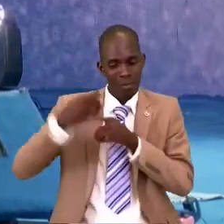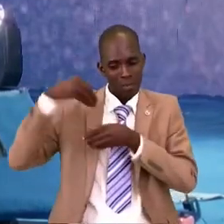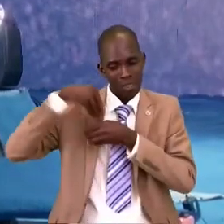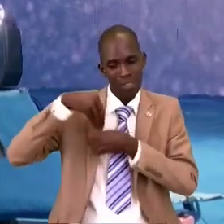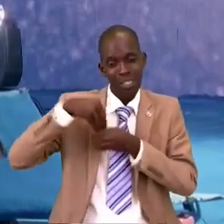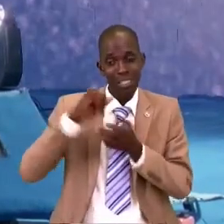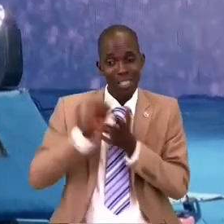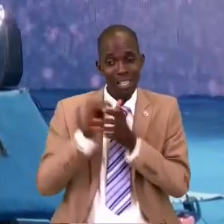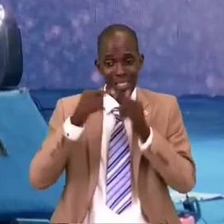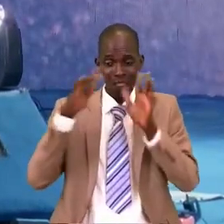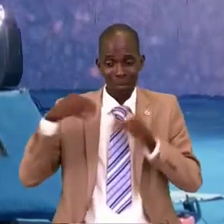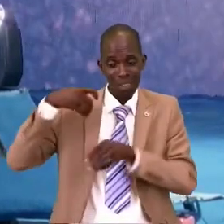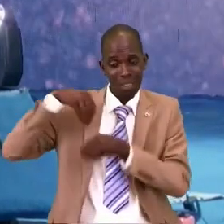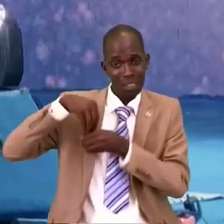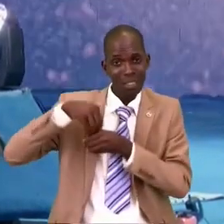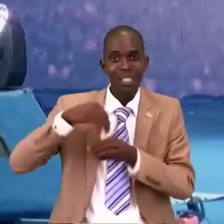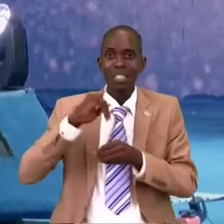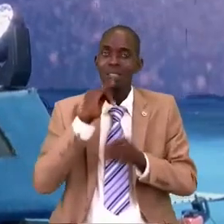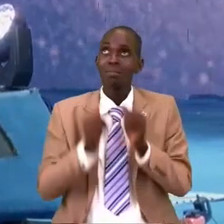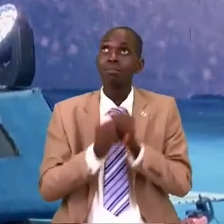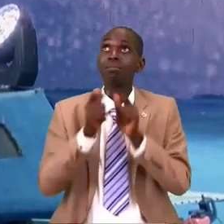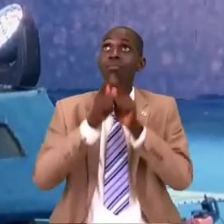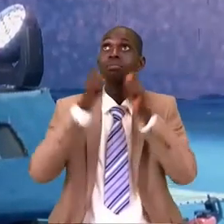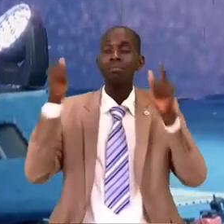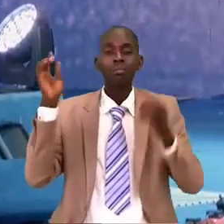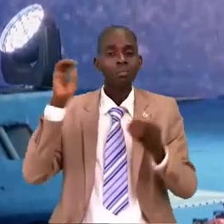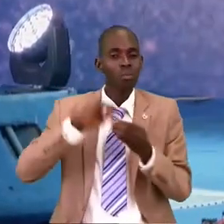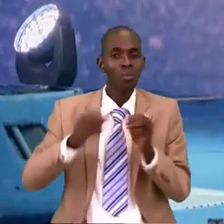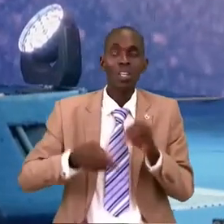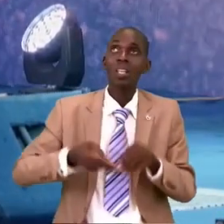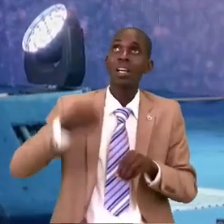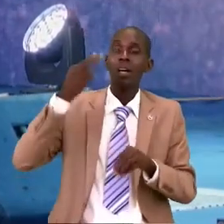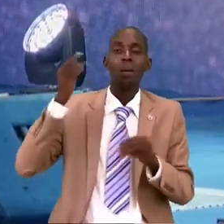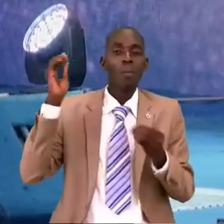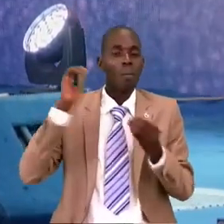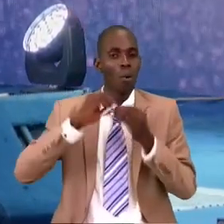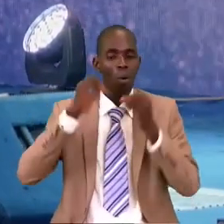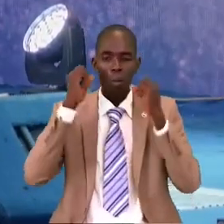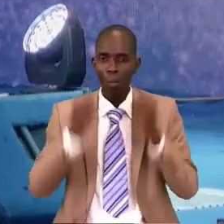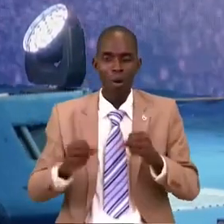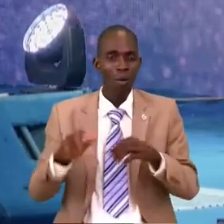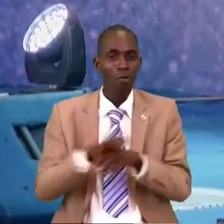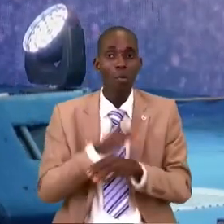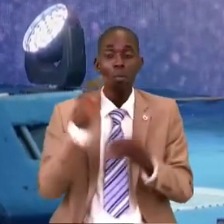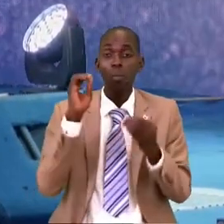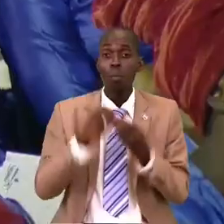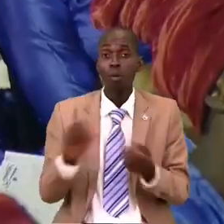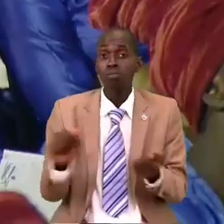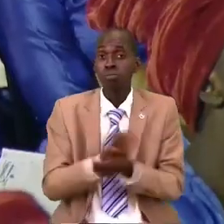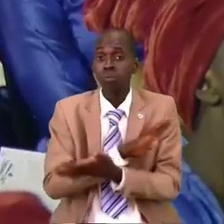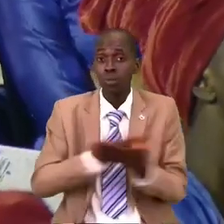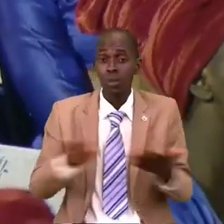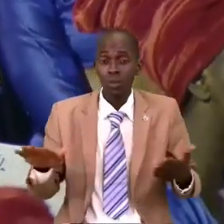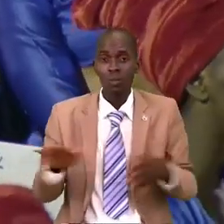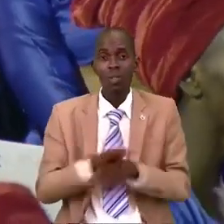than enemies without. But that enemy within, God will silence that enemy.